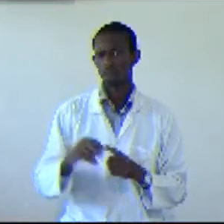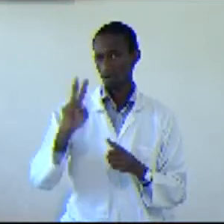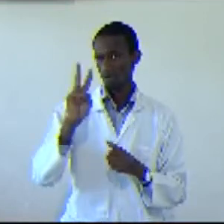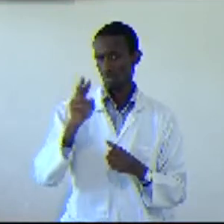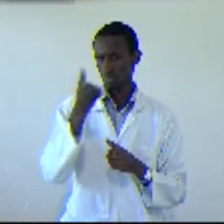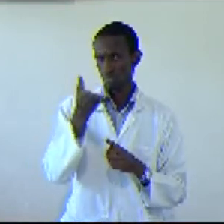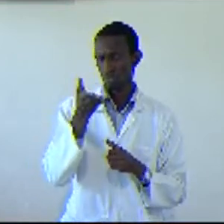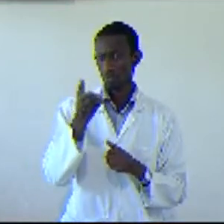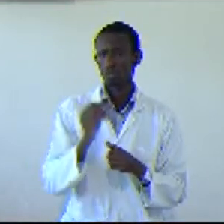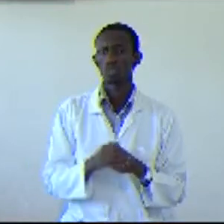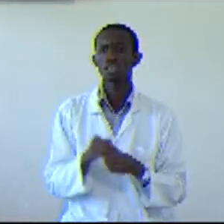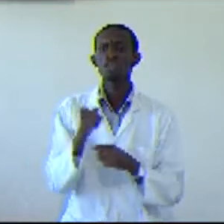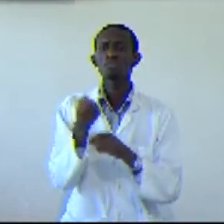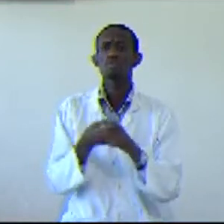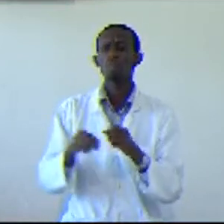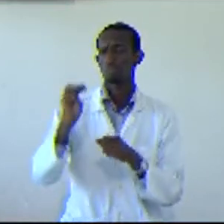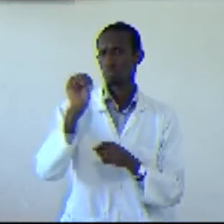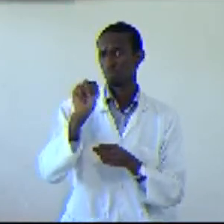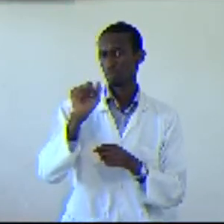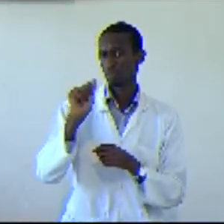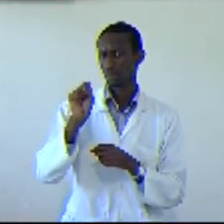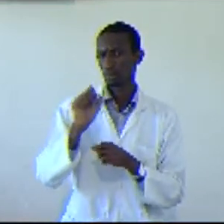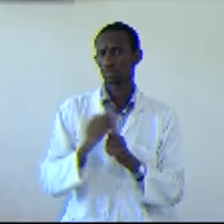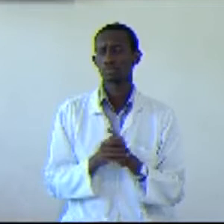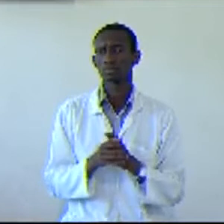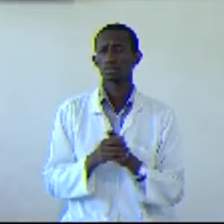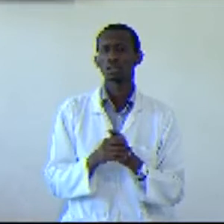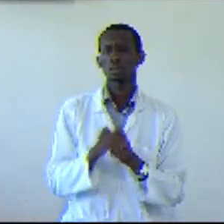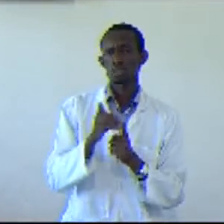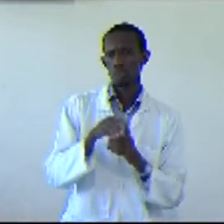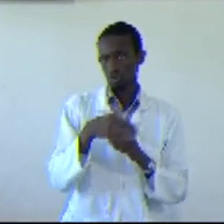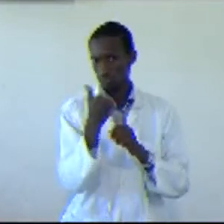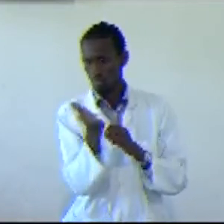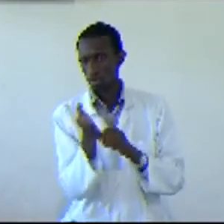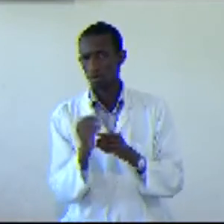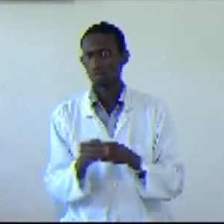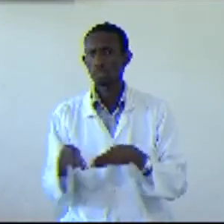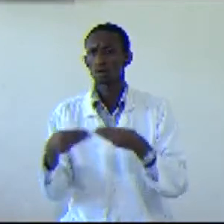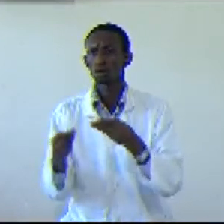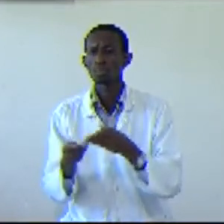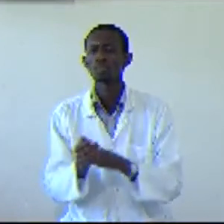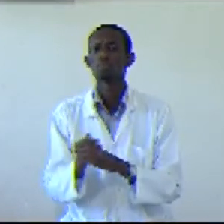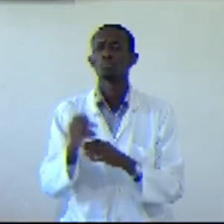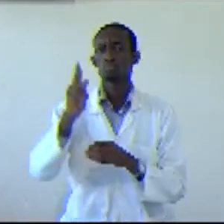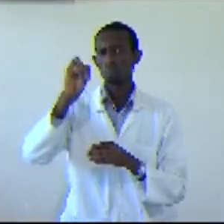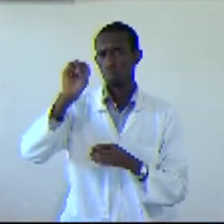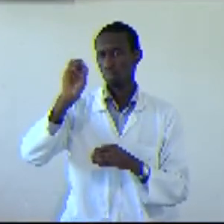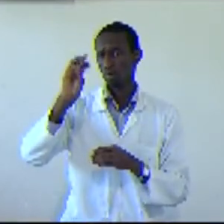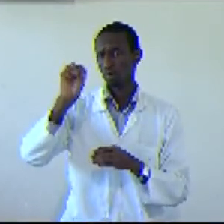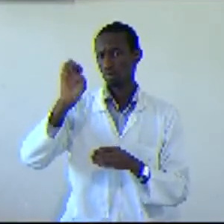a product of mass, what is going out to be given out from here as a momentum is going also to be